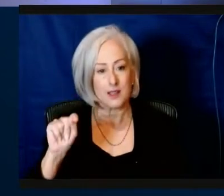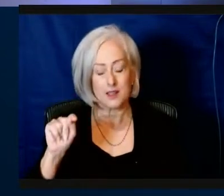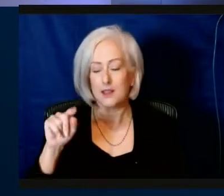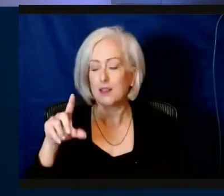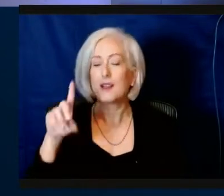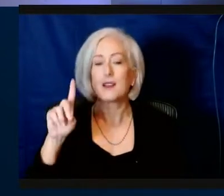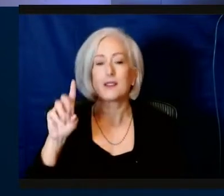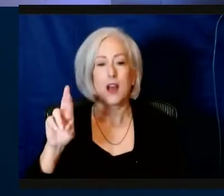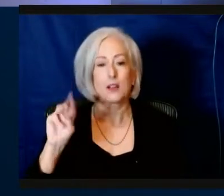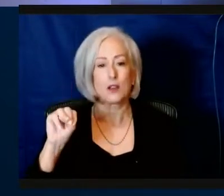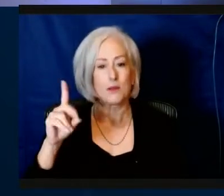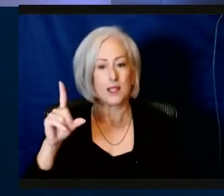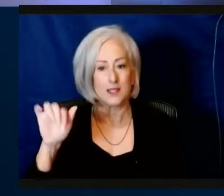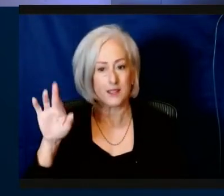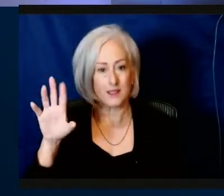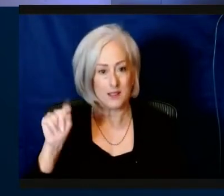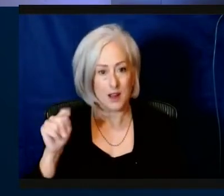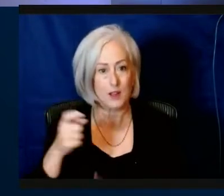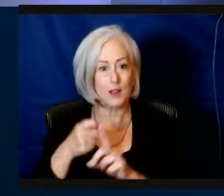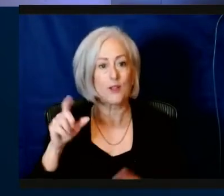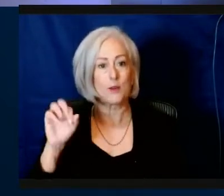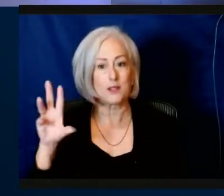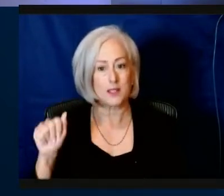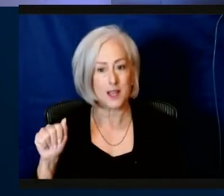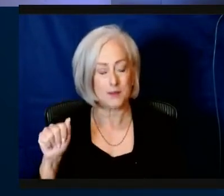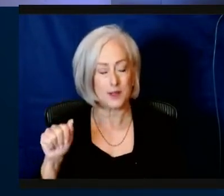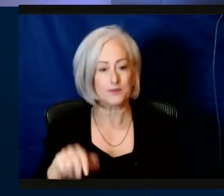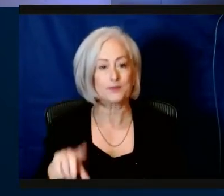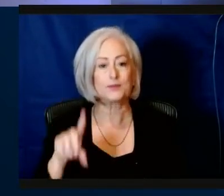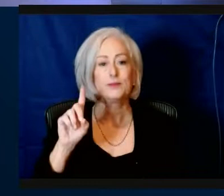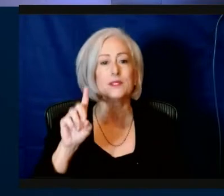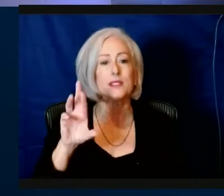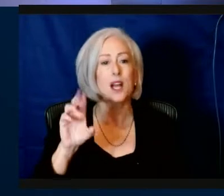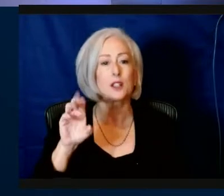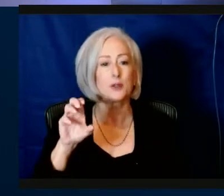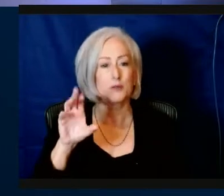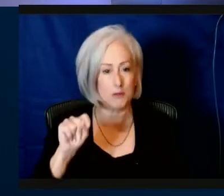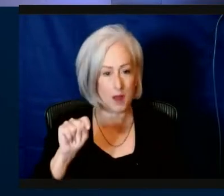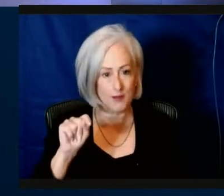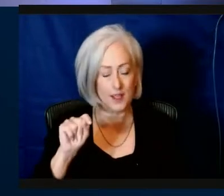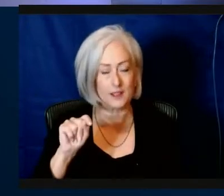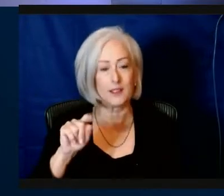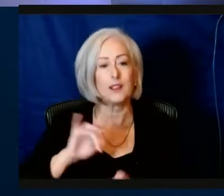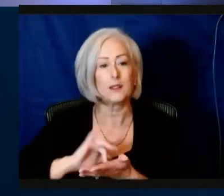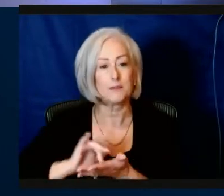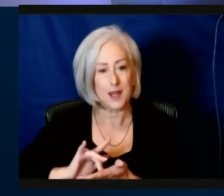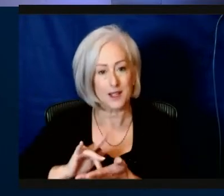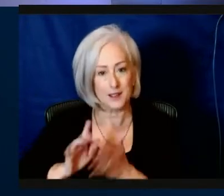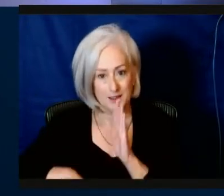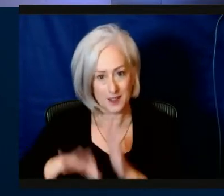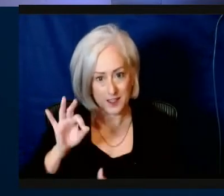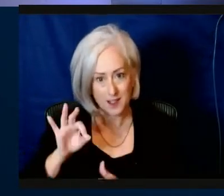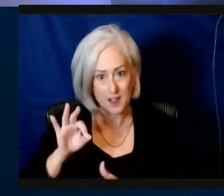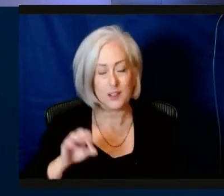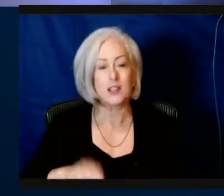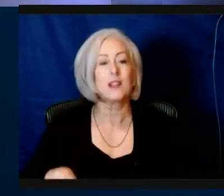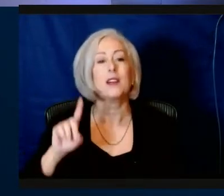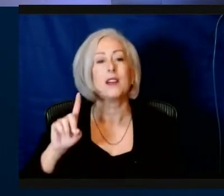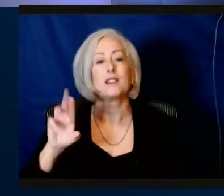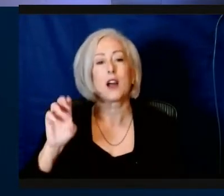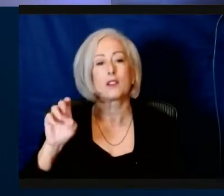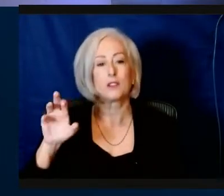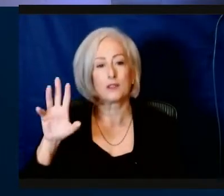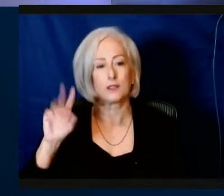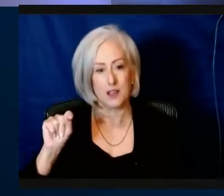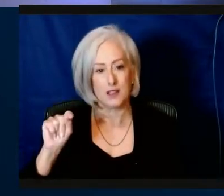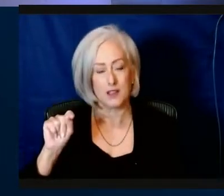chair of Moffitt's Drug Discovery Department, and Dr. McDonald is an associate professor of Moffitt's Cancer Physiology Department. Thank